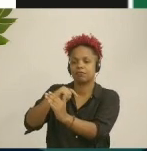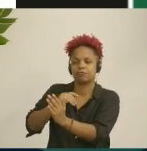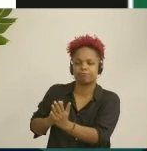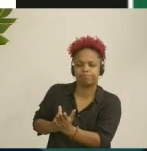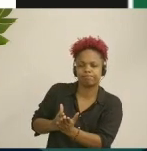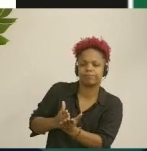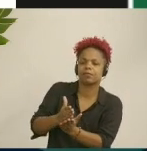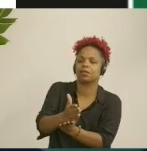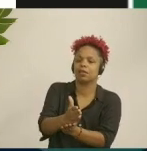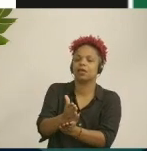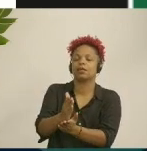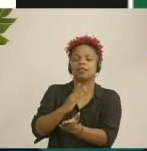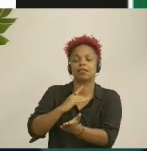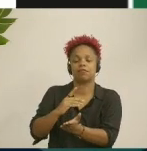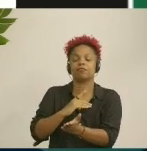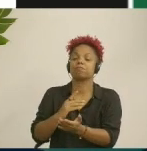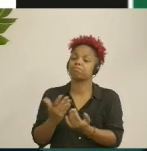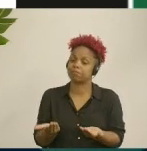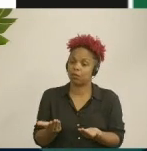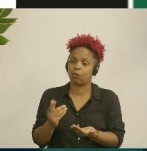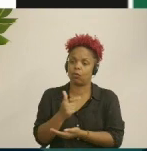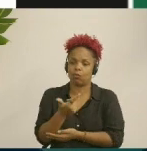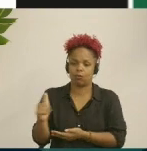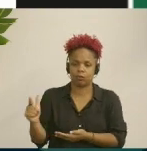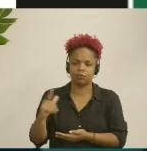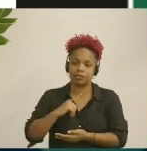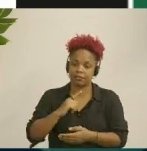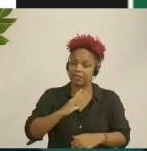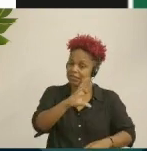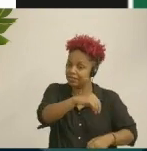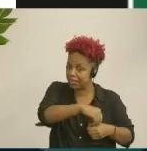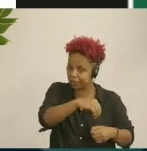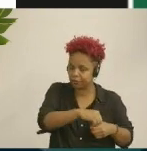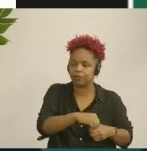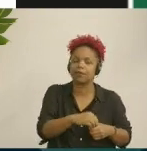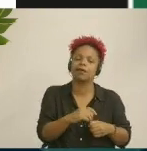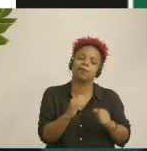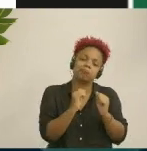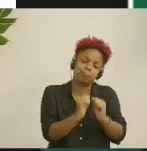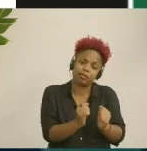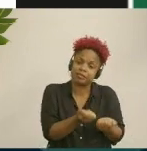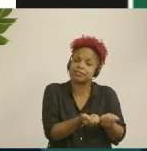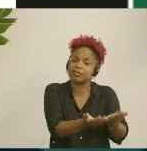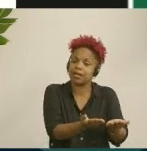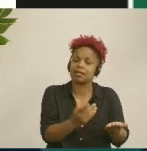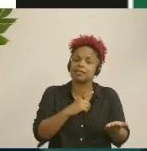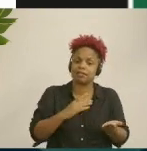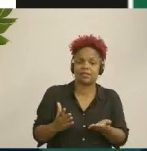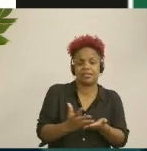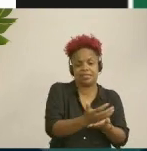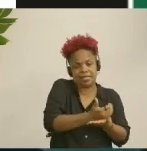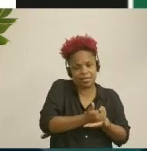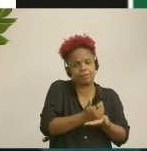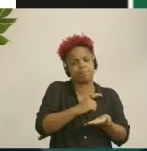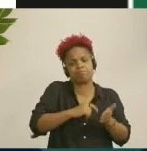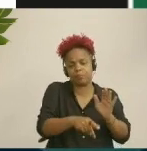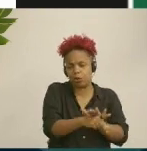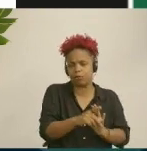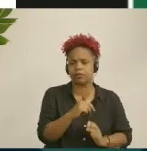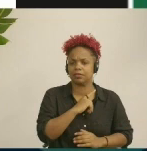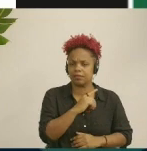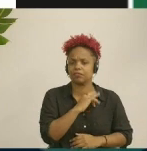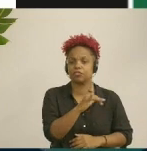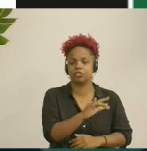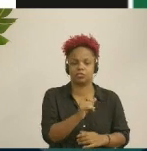system. My other slide about the solution is the how. We think it's critically important to be conducting rapid